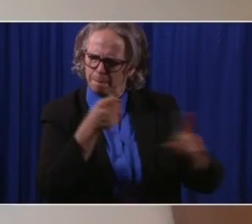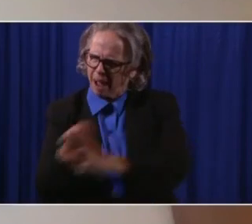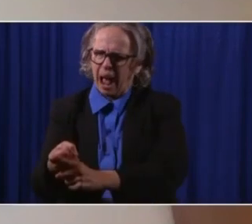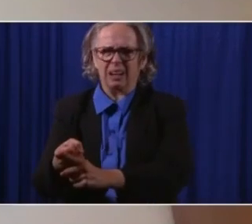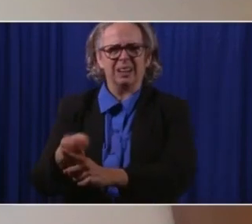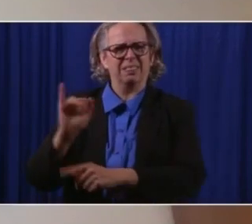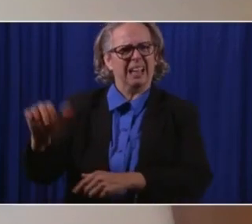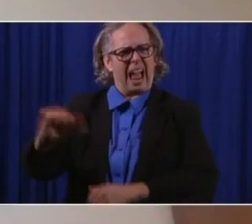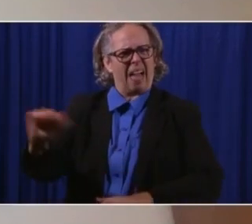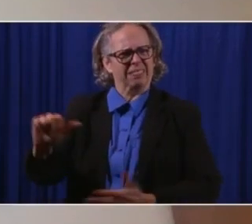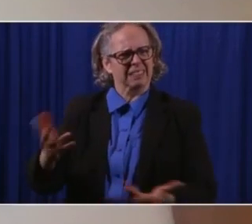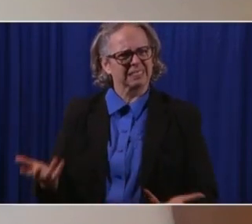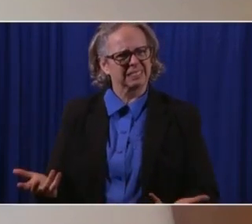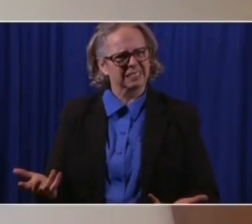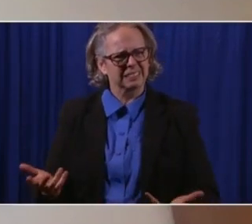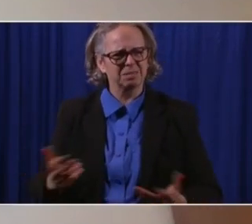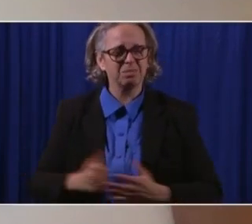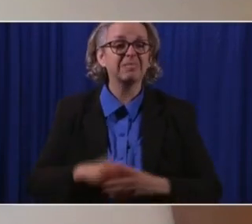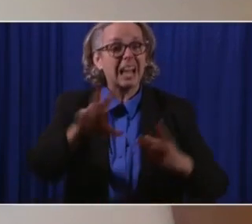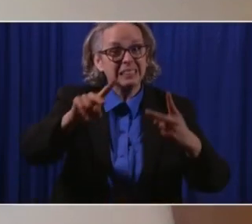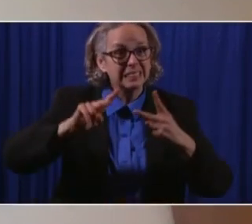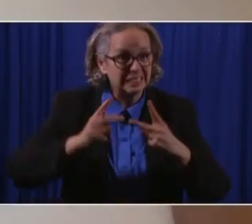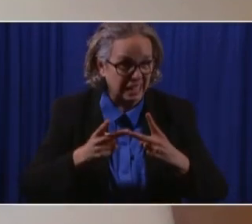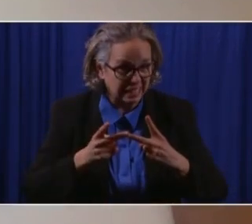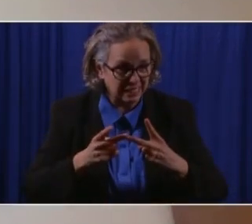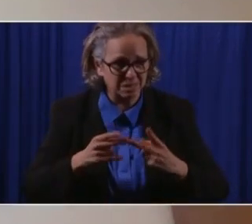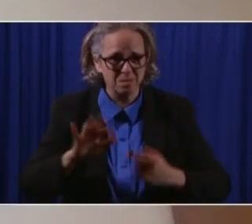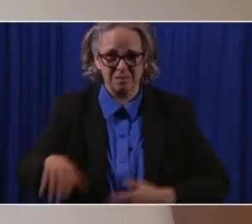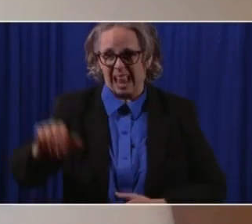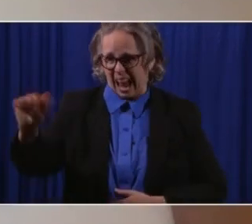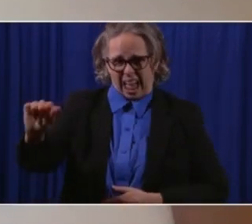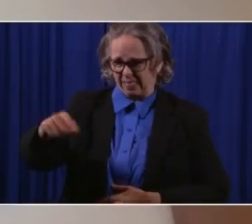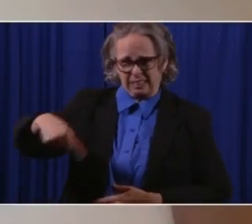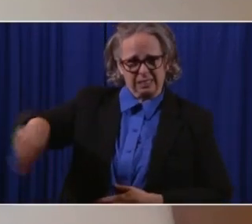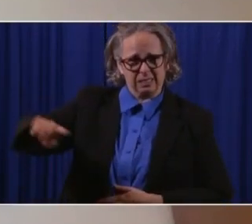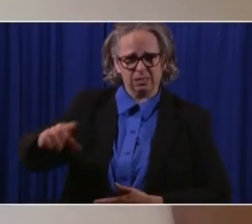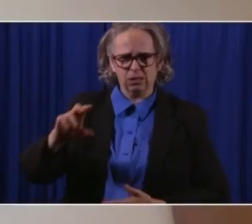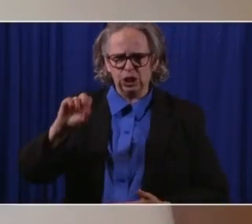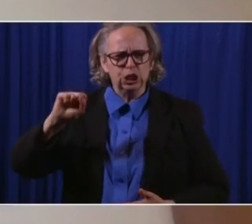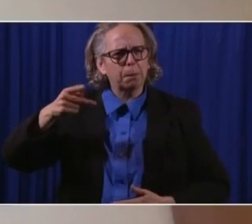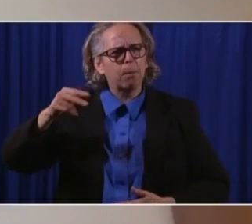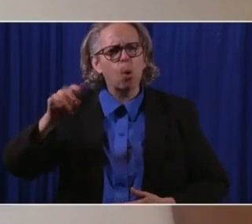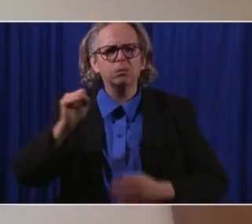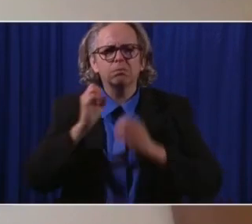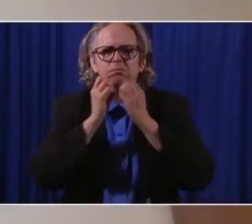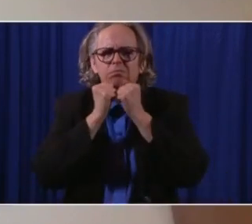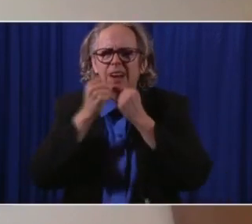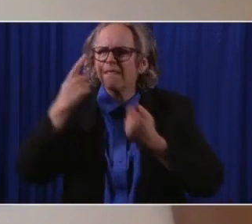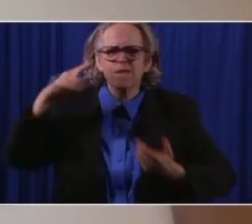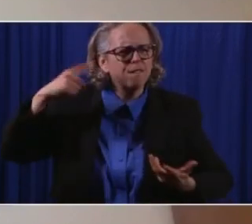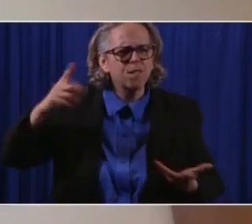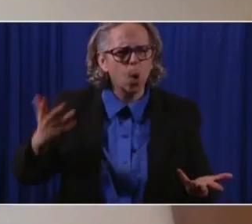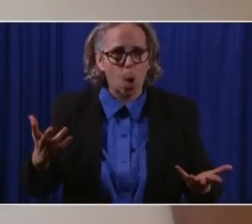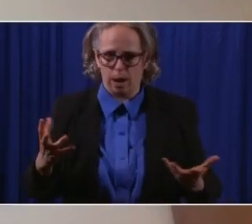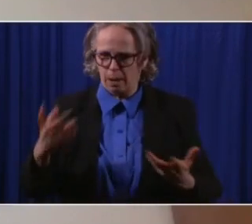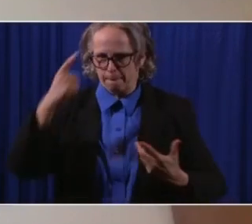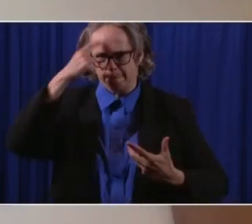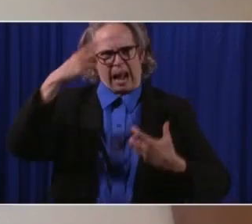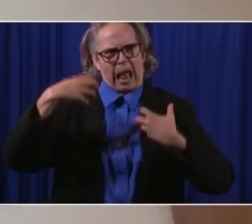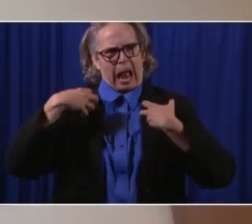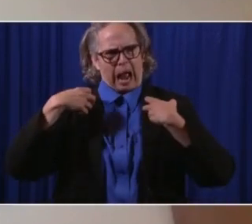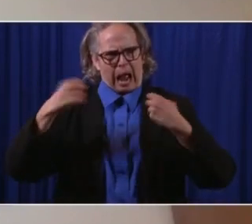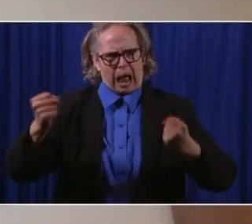I think everyone knows, is just how important athletics and sport is to our mental health and well-being, and how important it is that we all join in together to